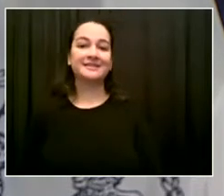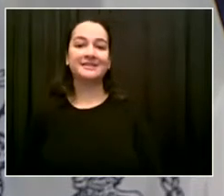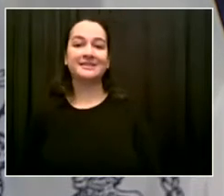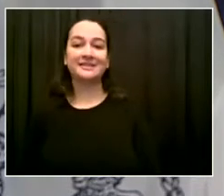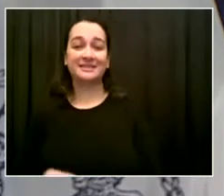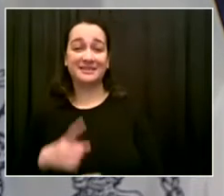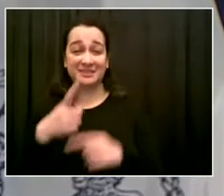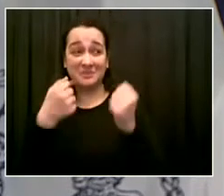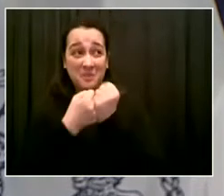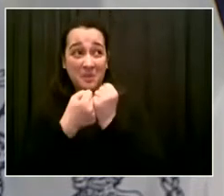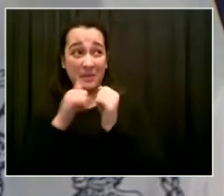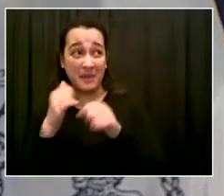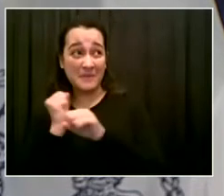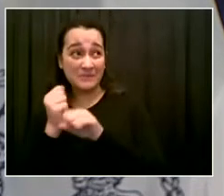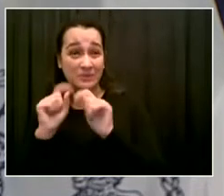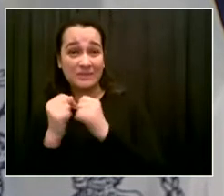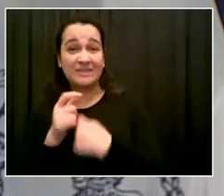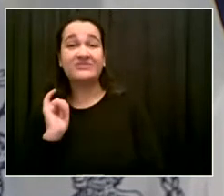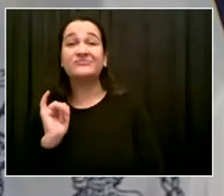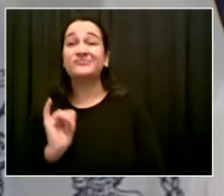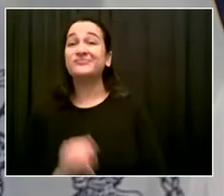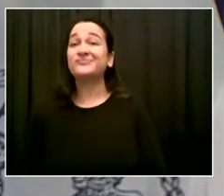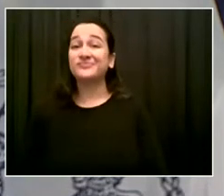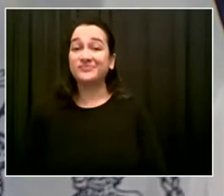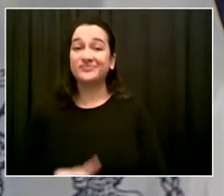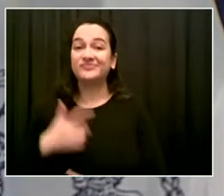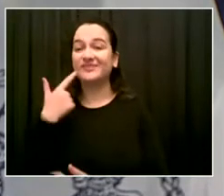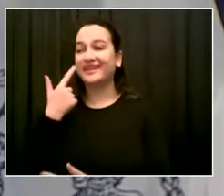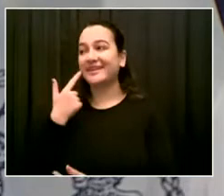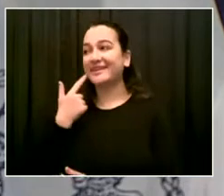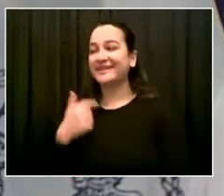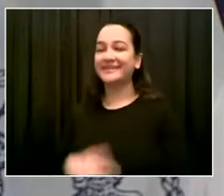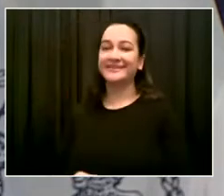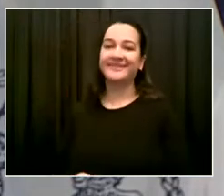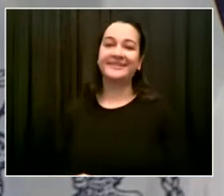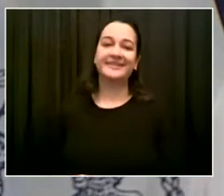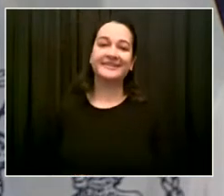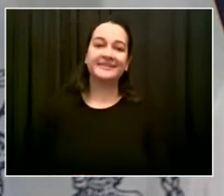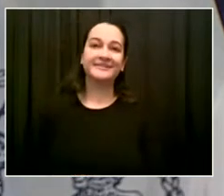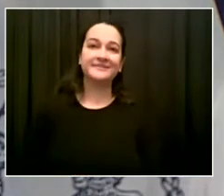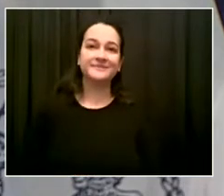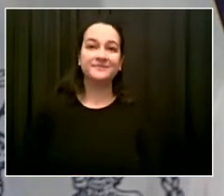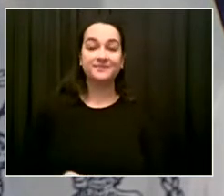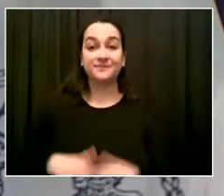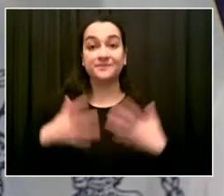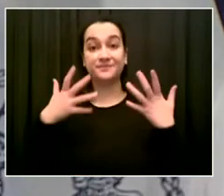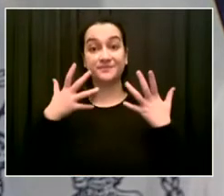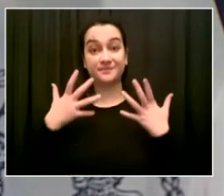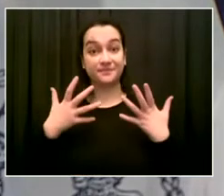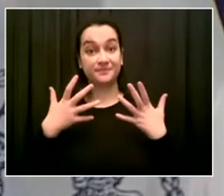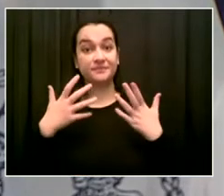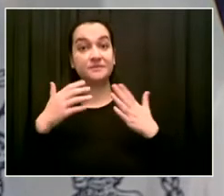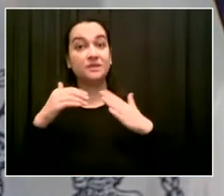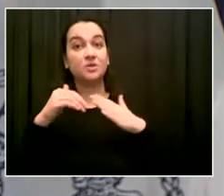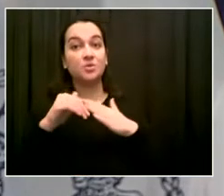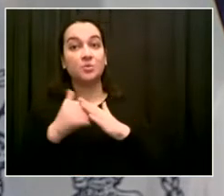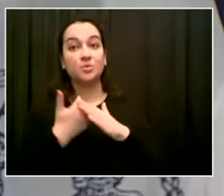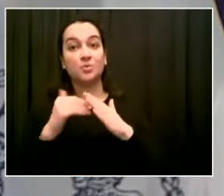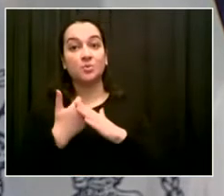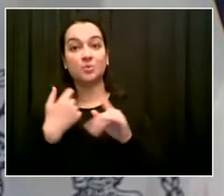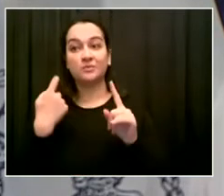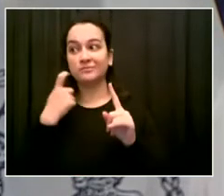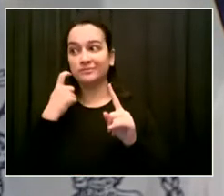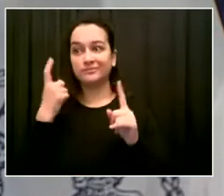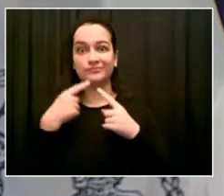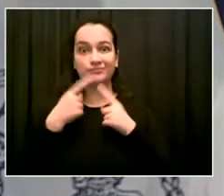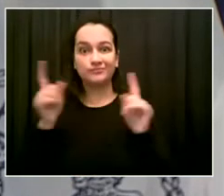Yeah. First, I wanted to bring some breaking news by you that we just saw. Speaking of cleaning up the streets, the federal